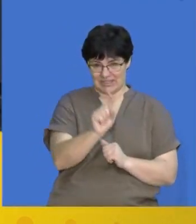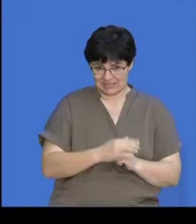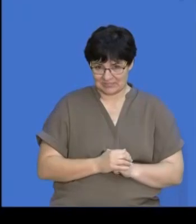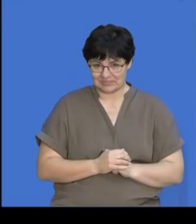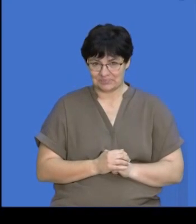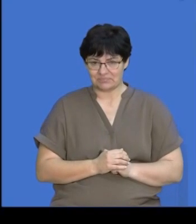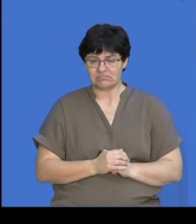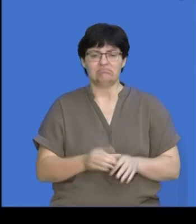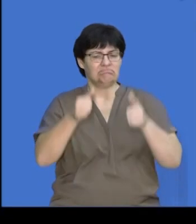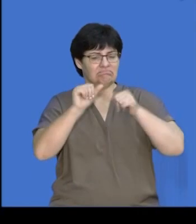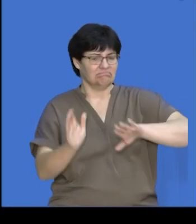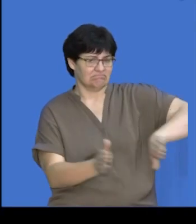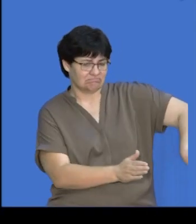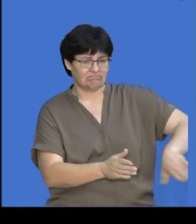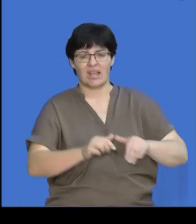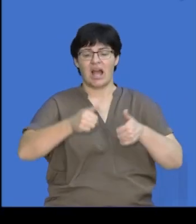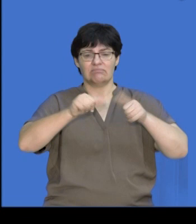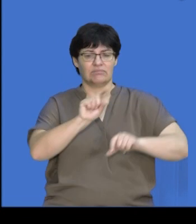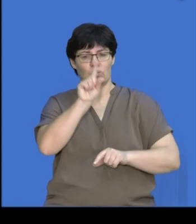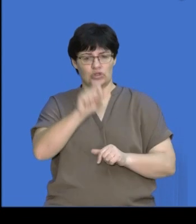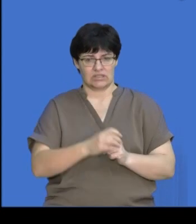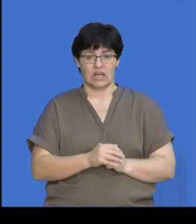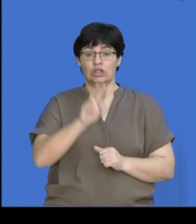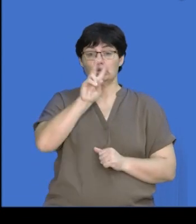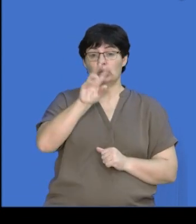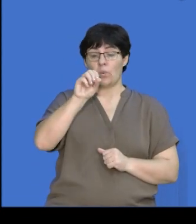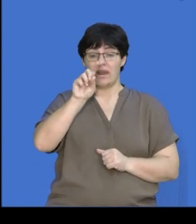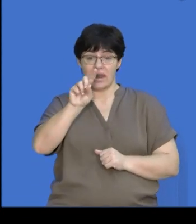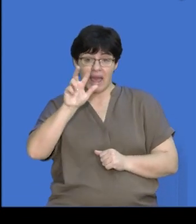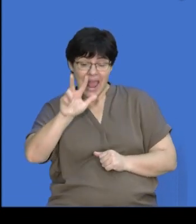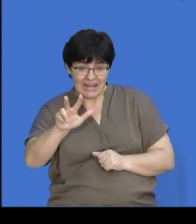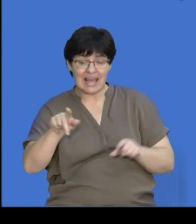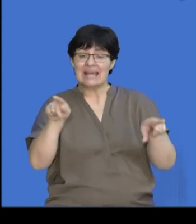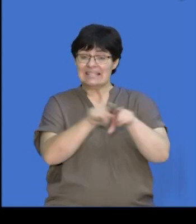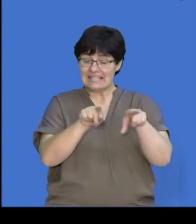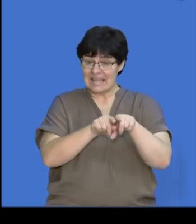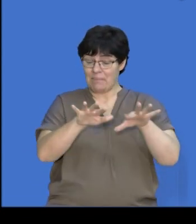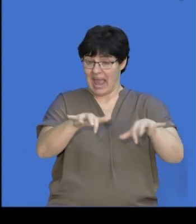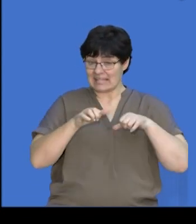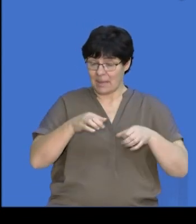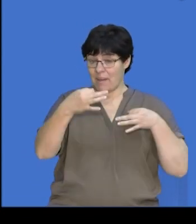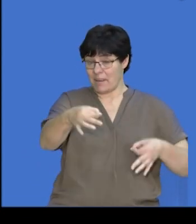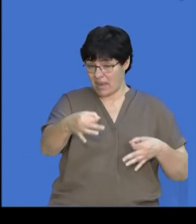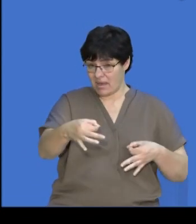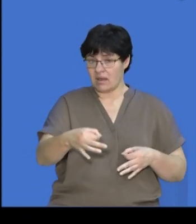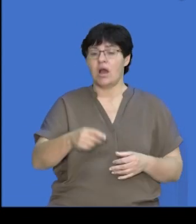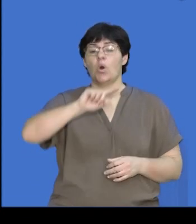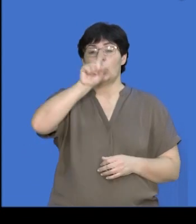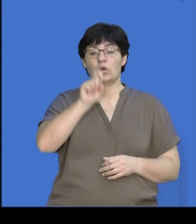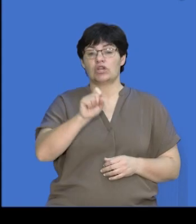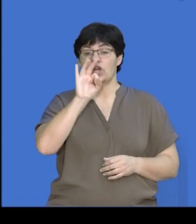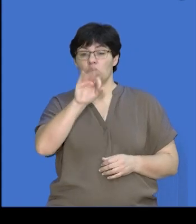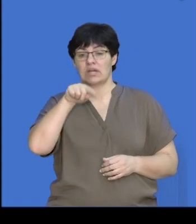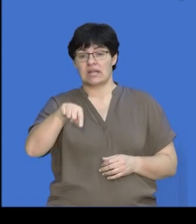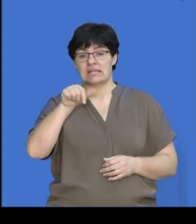relationship. Let's look at another question. In the 2018 same examination paper, we looked at question